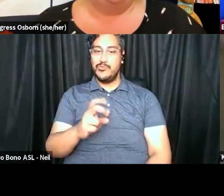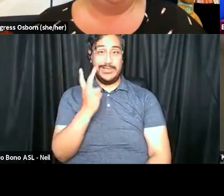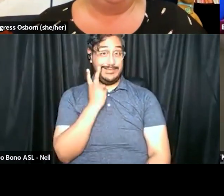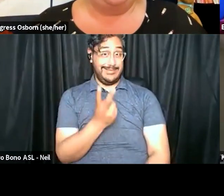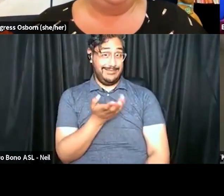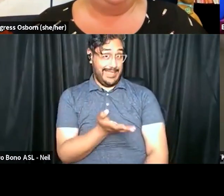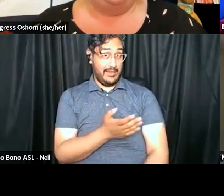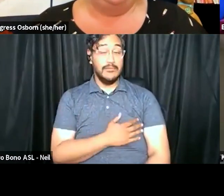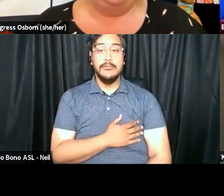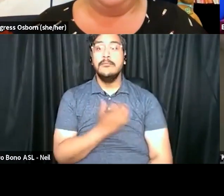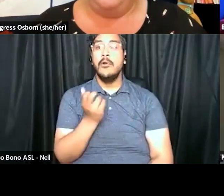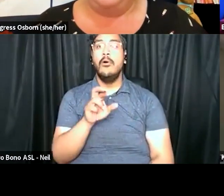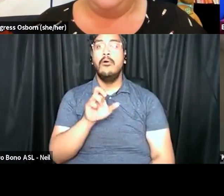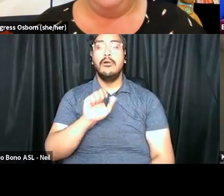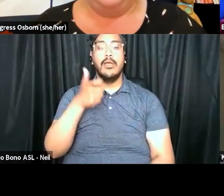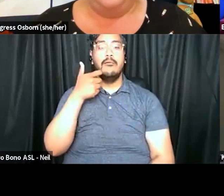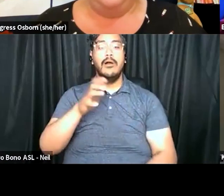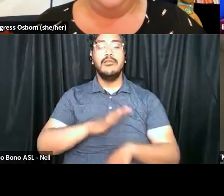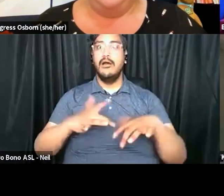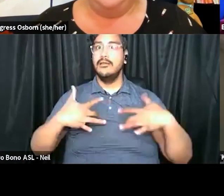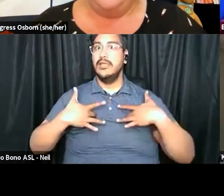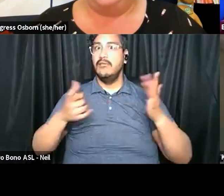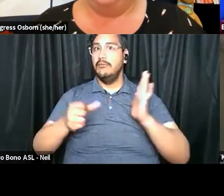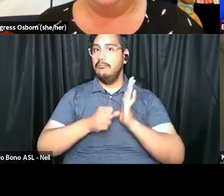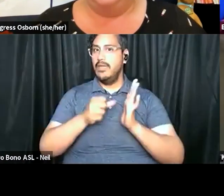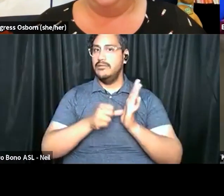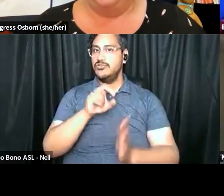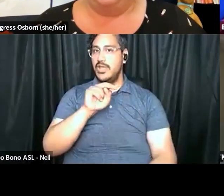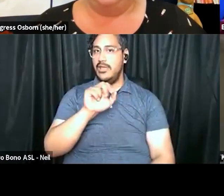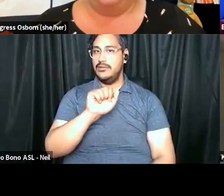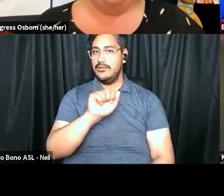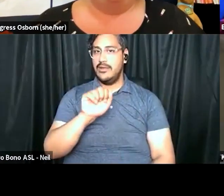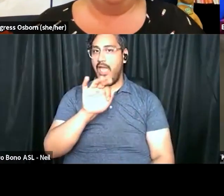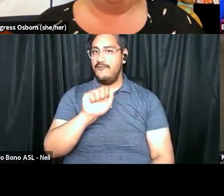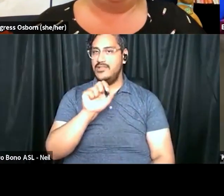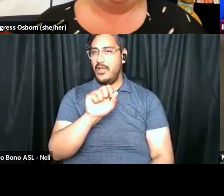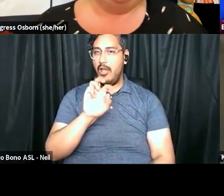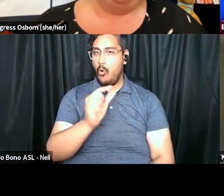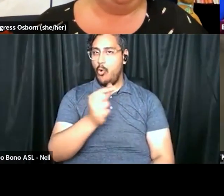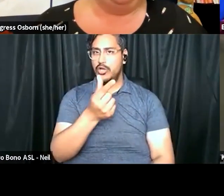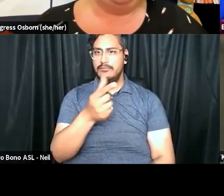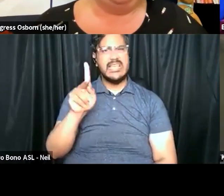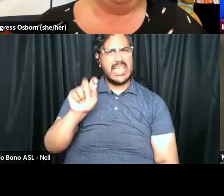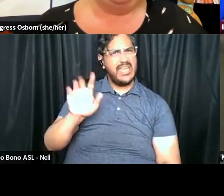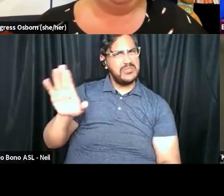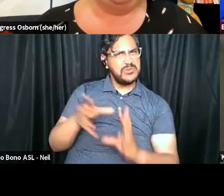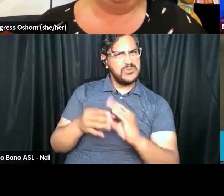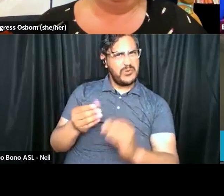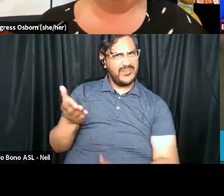or on our events page at NAAFA.org. Kat, what is your origin story as a poet?